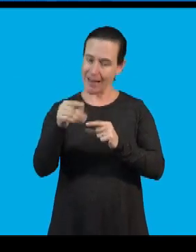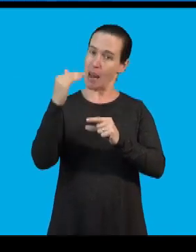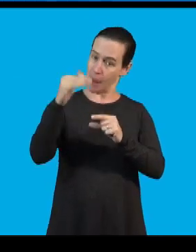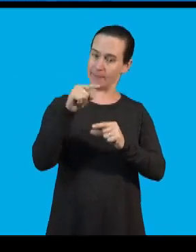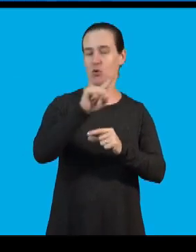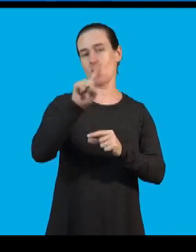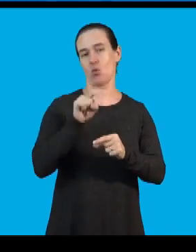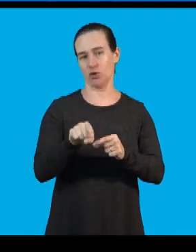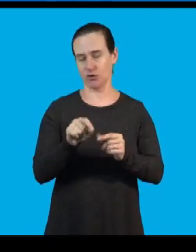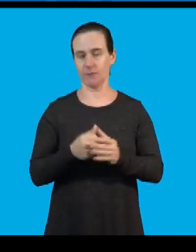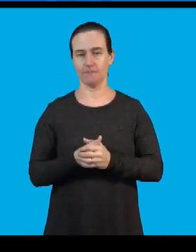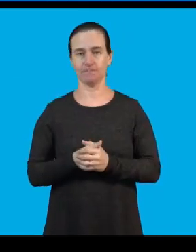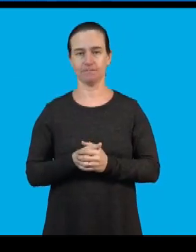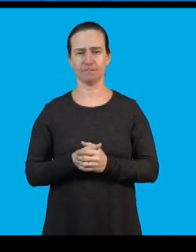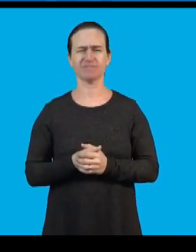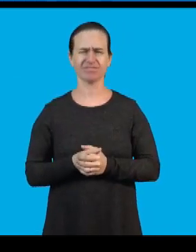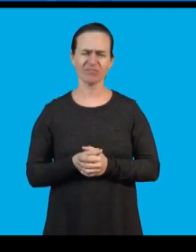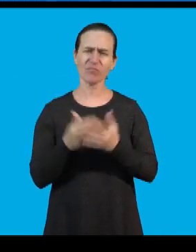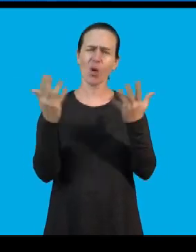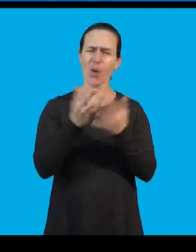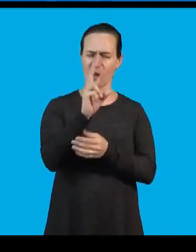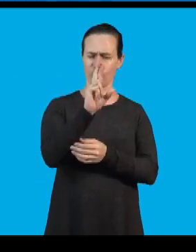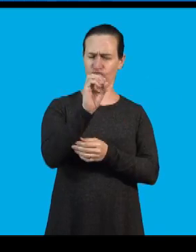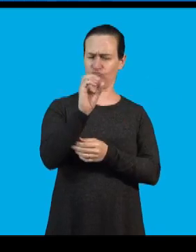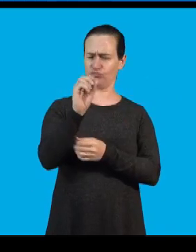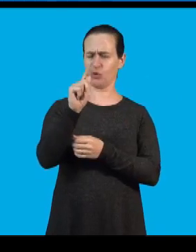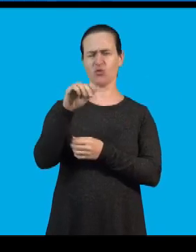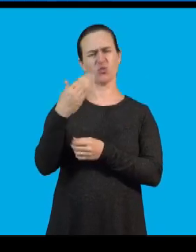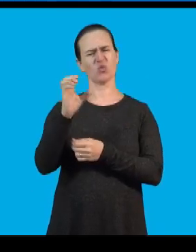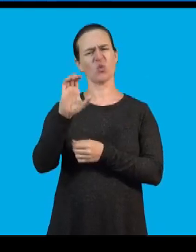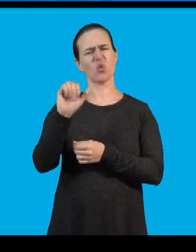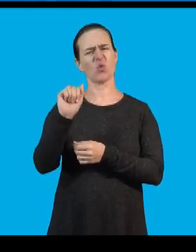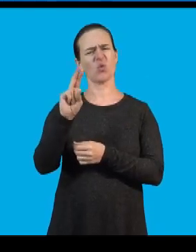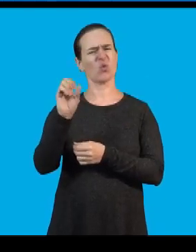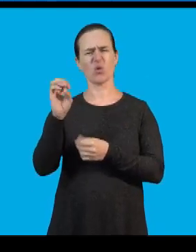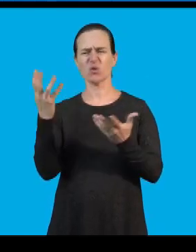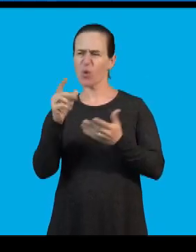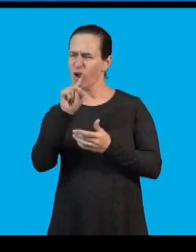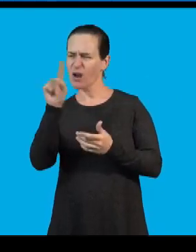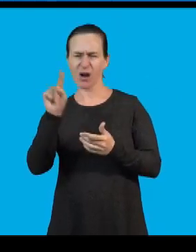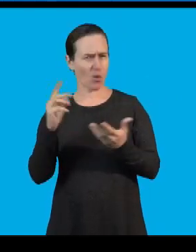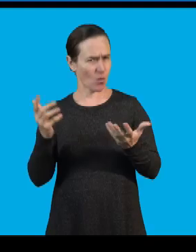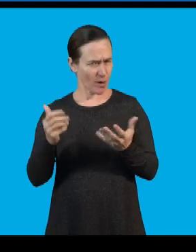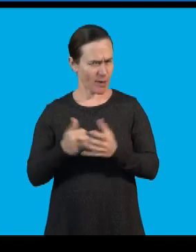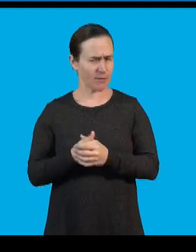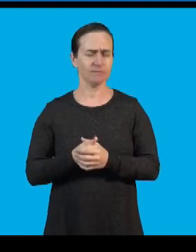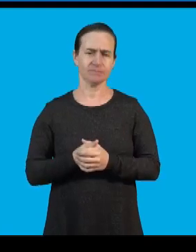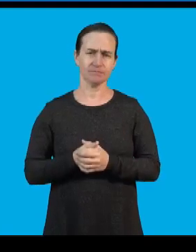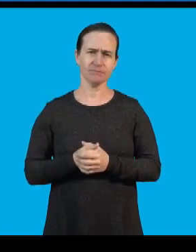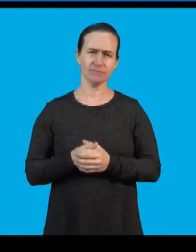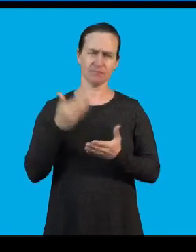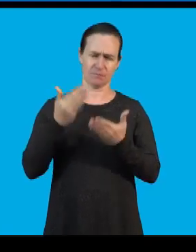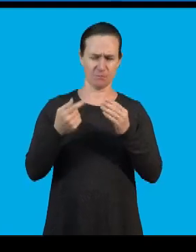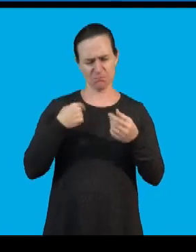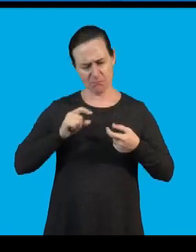okay? So now, we need to find the word root cause in this paragraph. Okay, so if you're